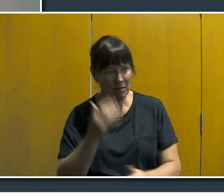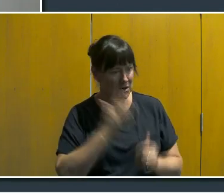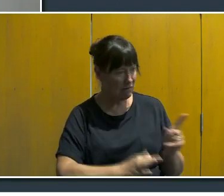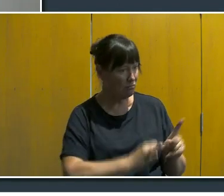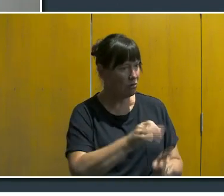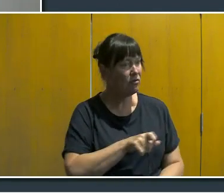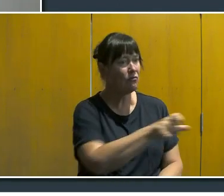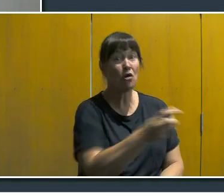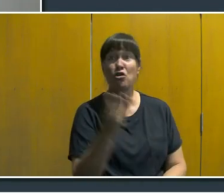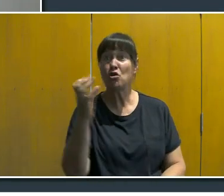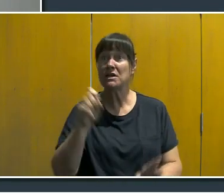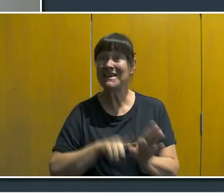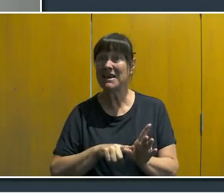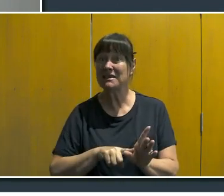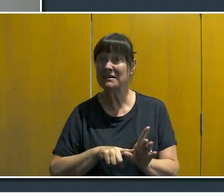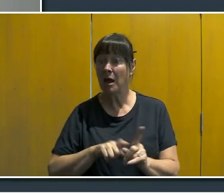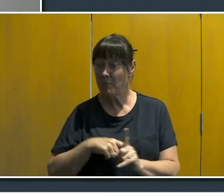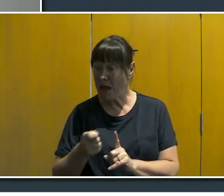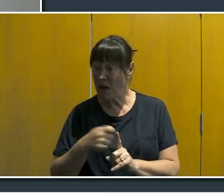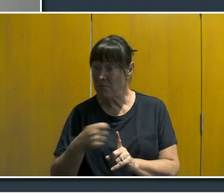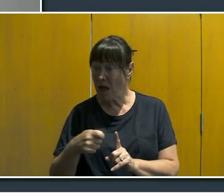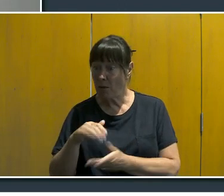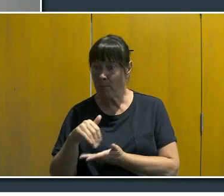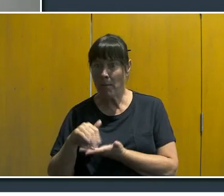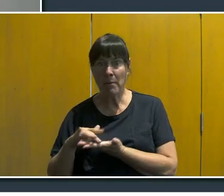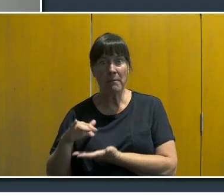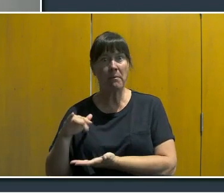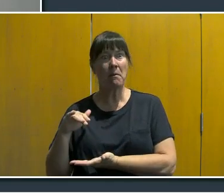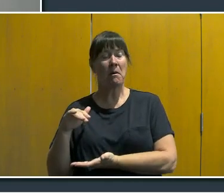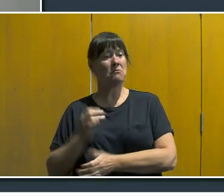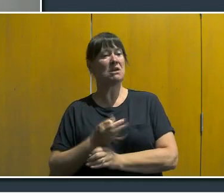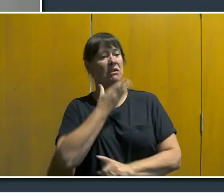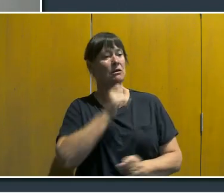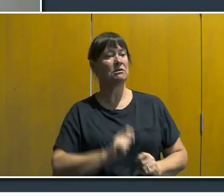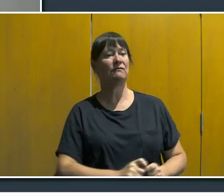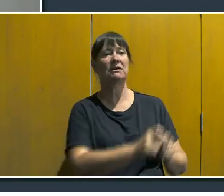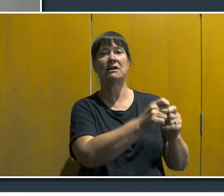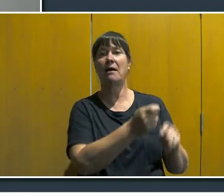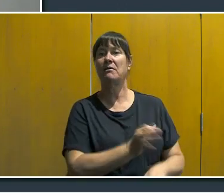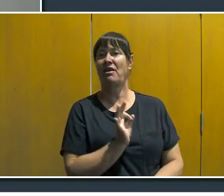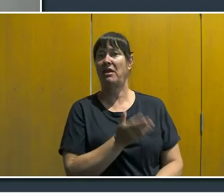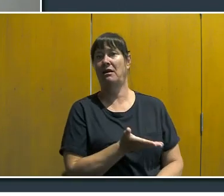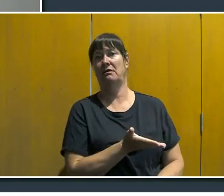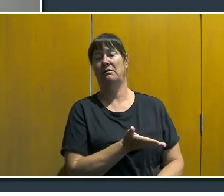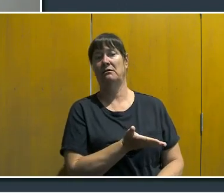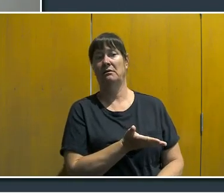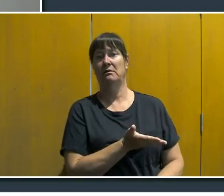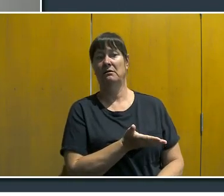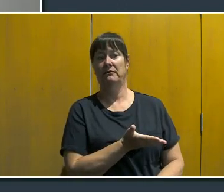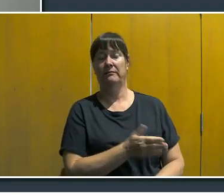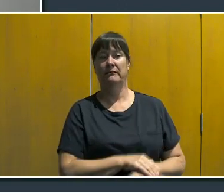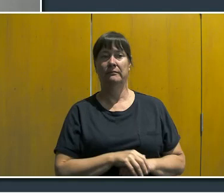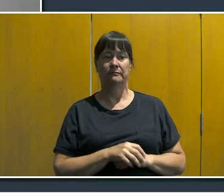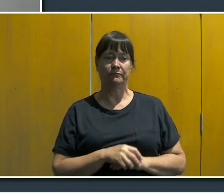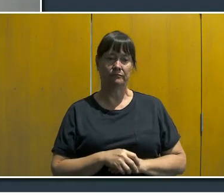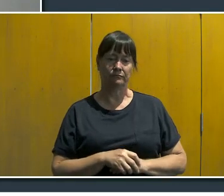We paid 30 years of rates, and that must be a huge amount of money now. And that road hasn't been improved in that time.